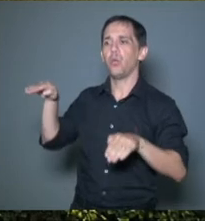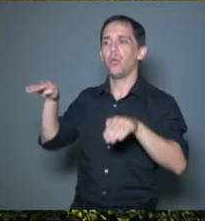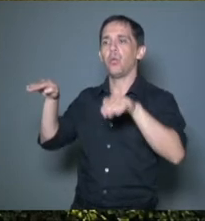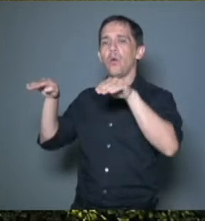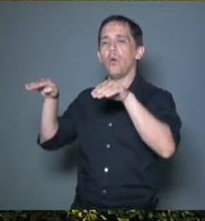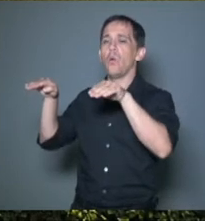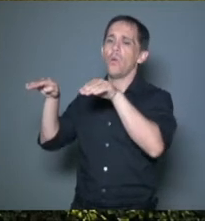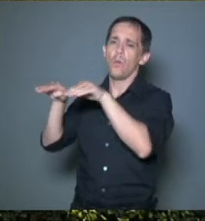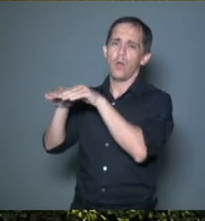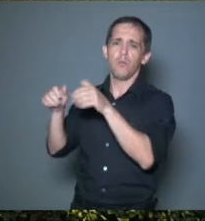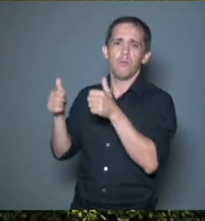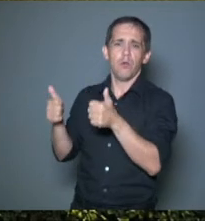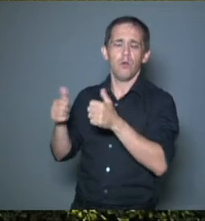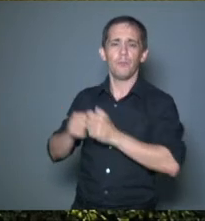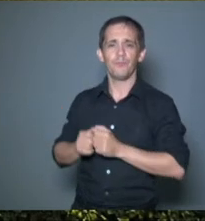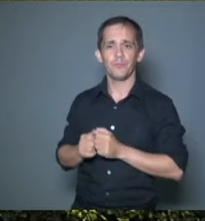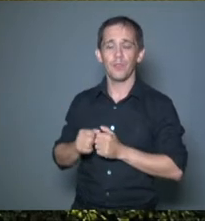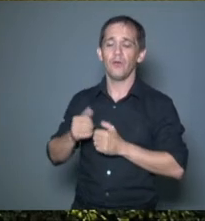commodities. So